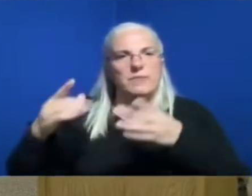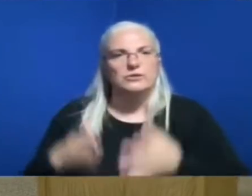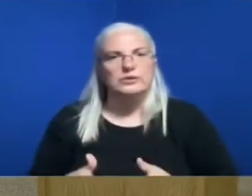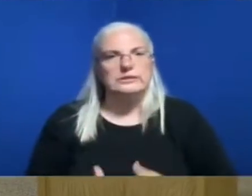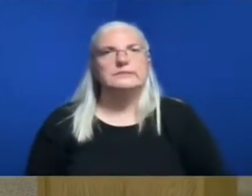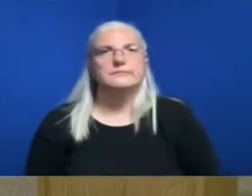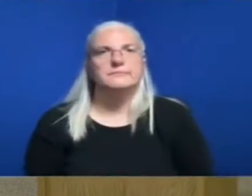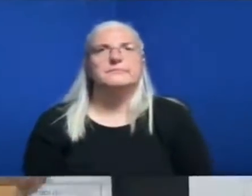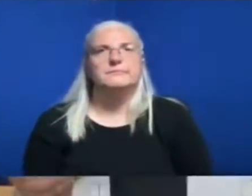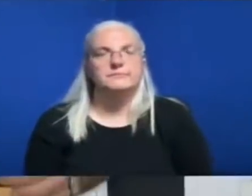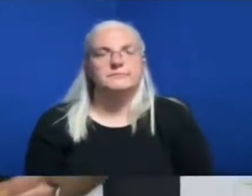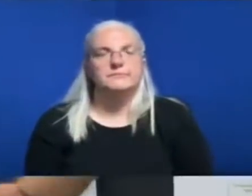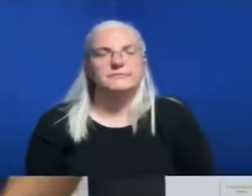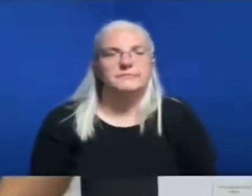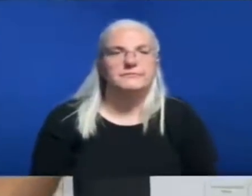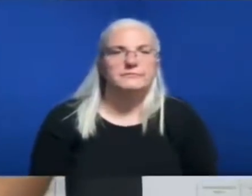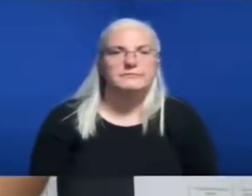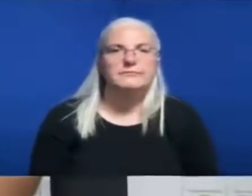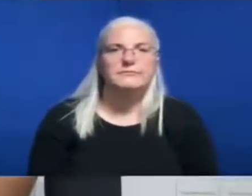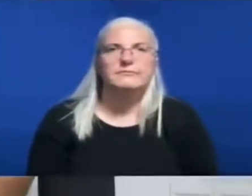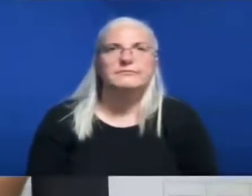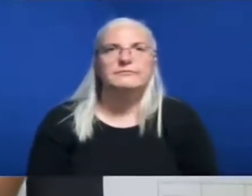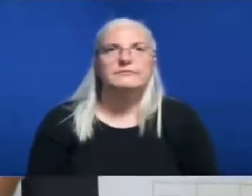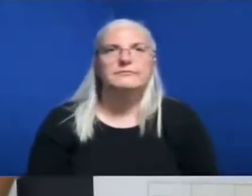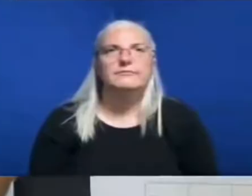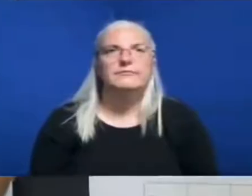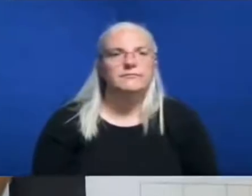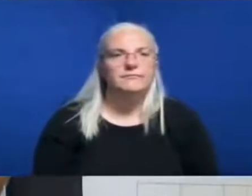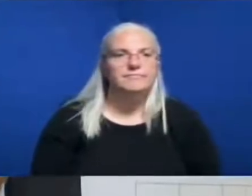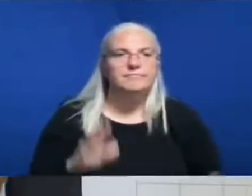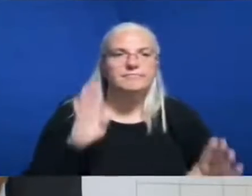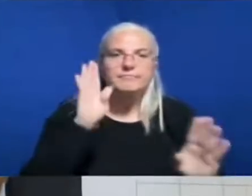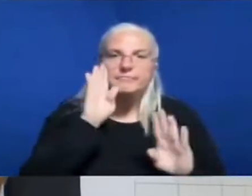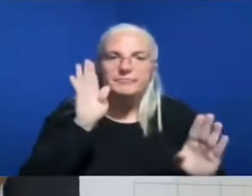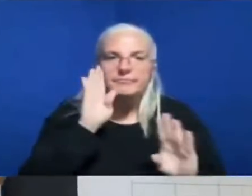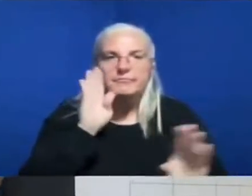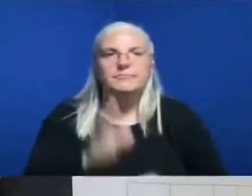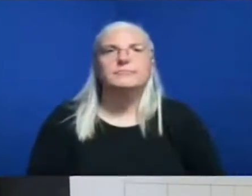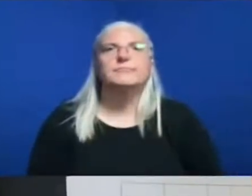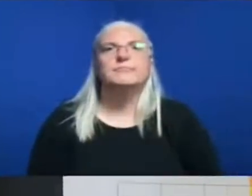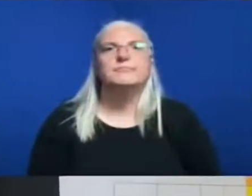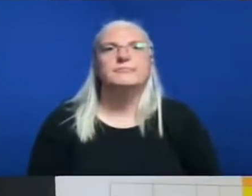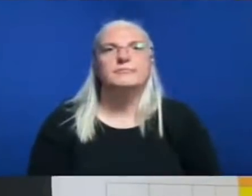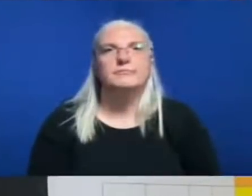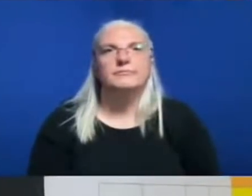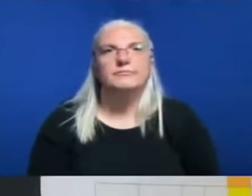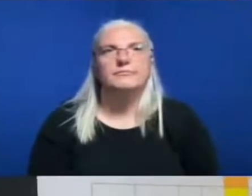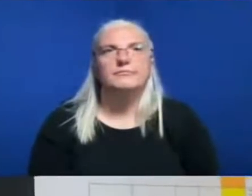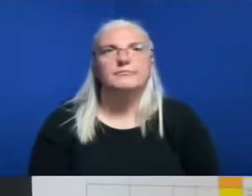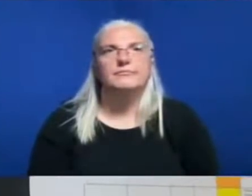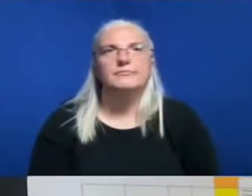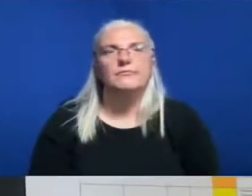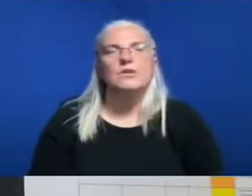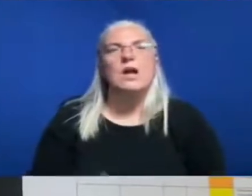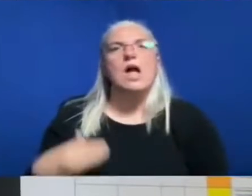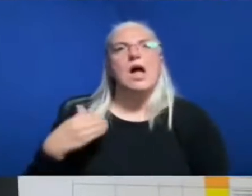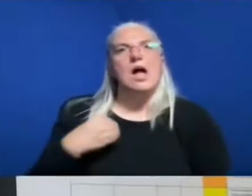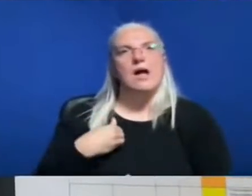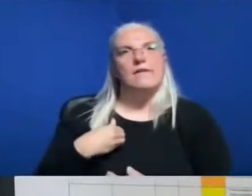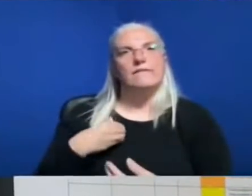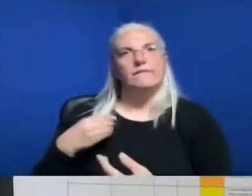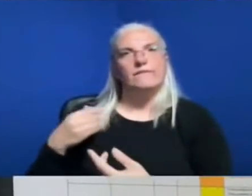Good evening, I'm Mark Luffbein, the incident meteorologist. Yeah, we'll take a look at the weather the next couple of days. Tomorrow, our winds are eventually going to swing around